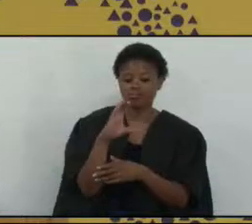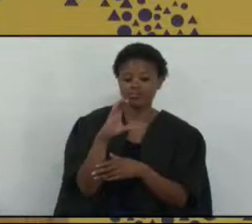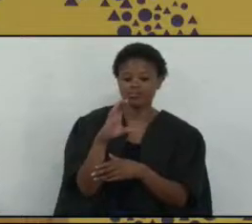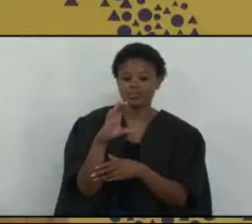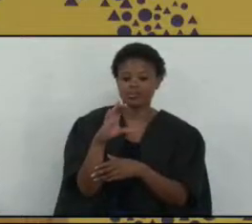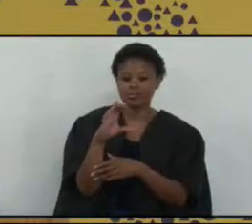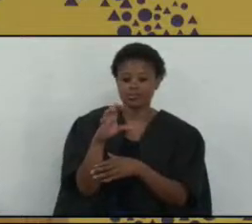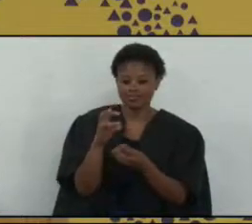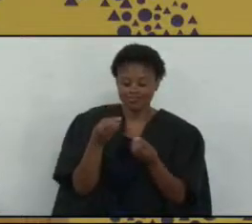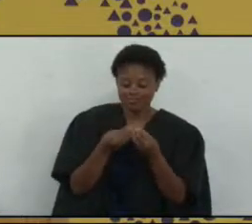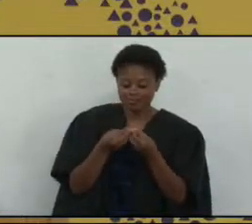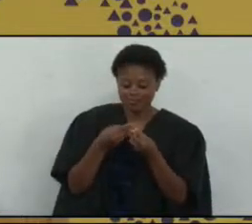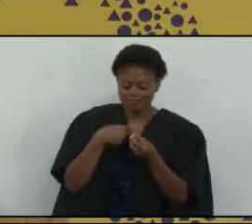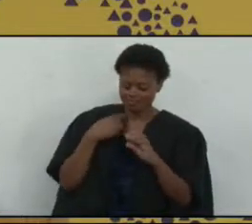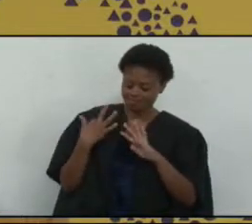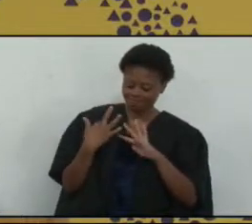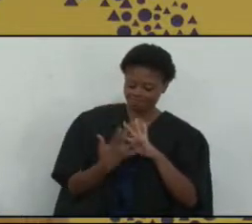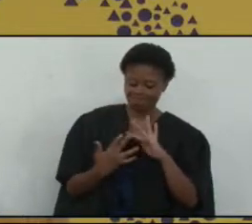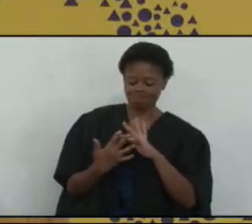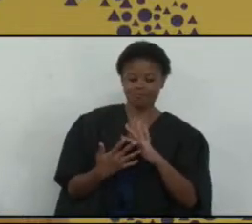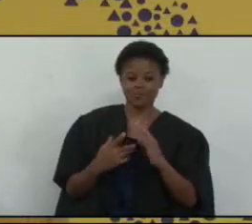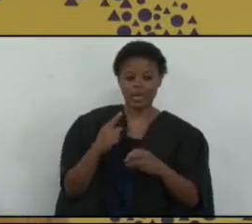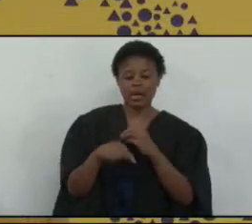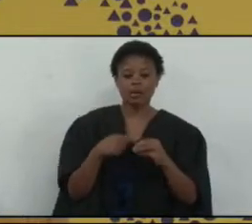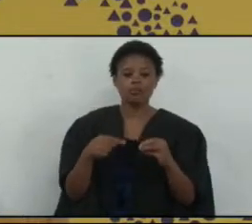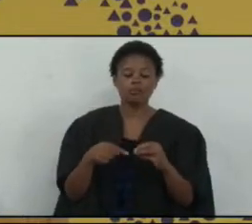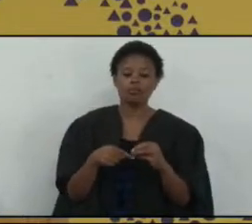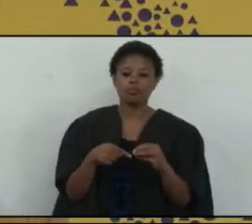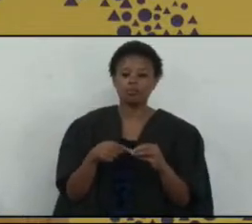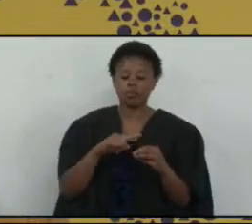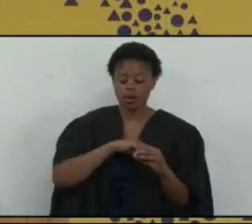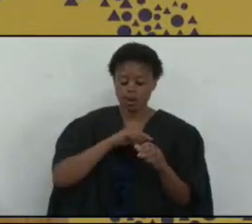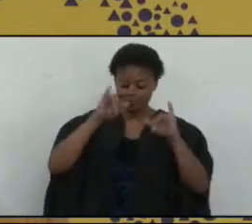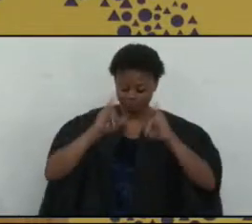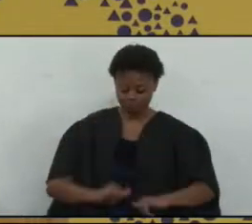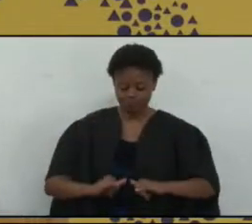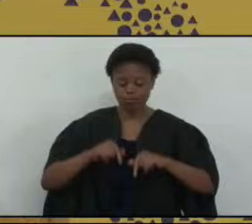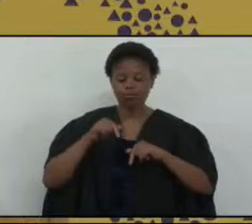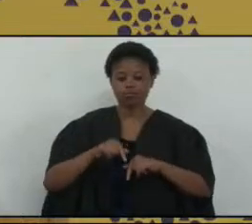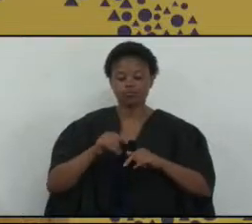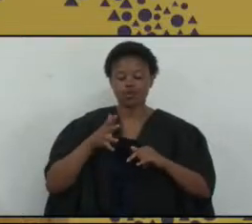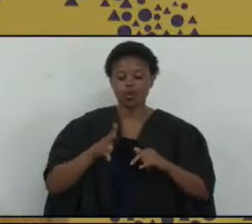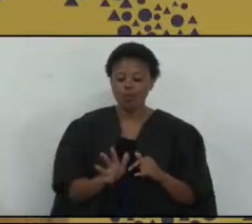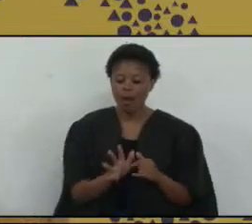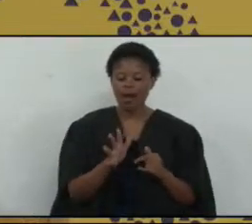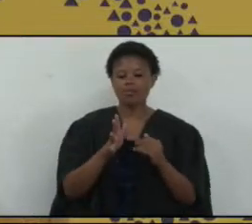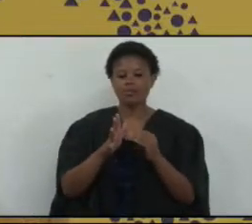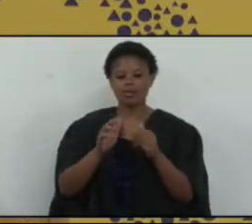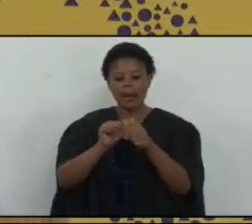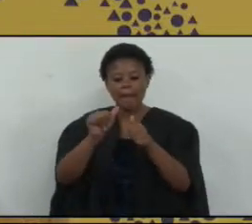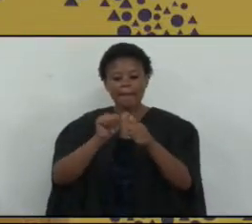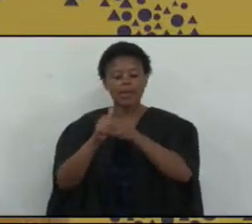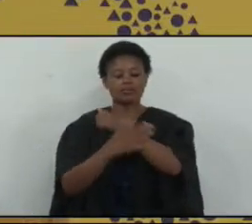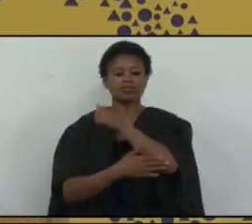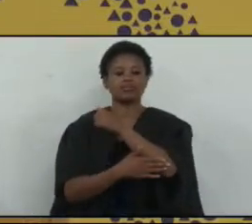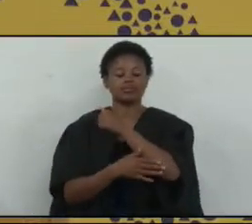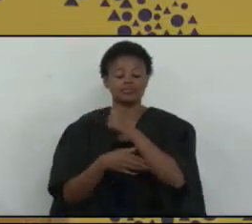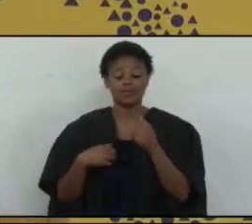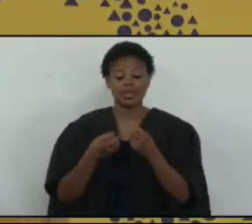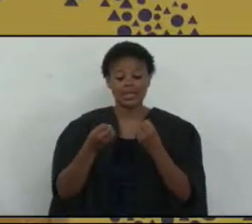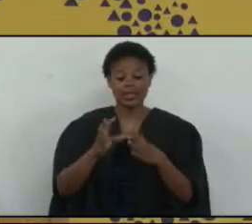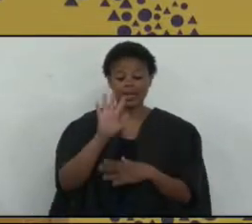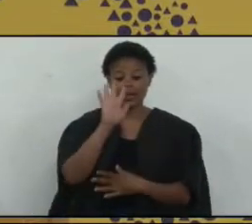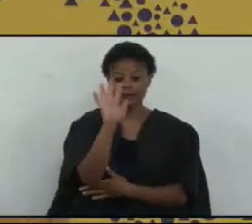I'm particularly passionate about. That's why I remain here, and a better country. So I'll give you 5